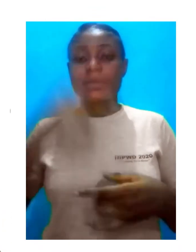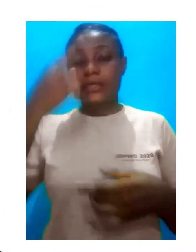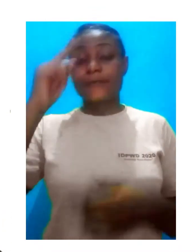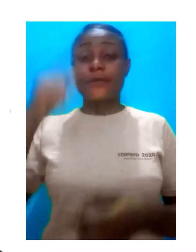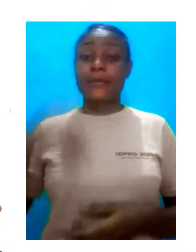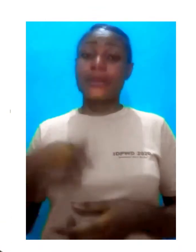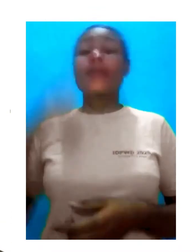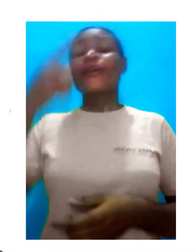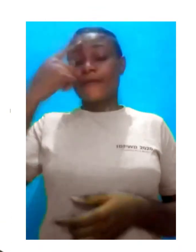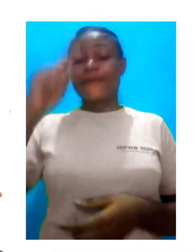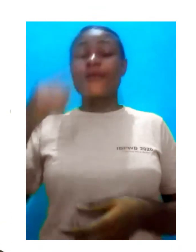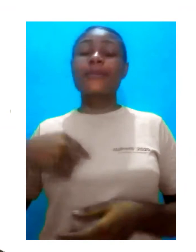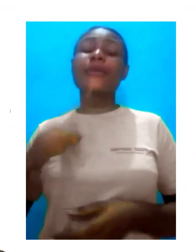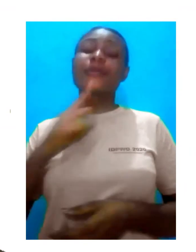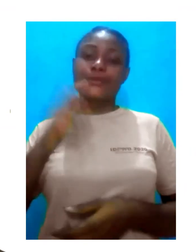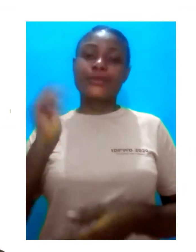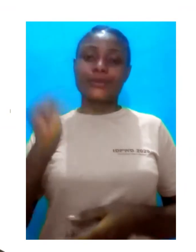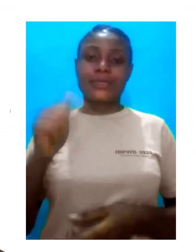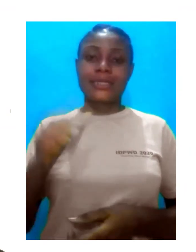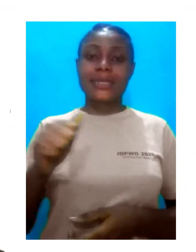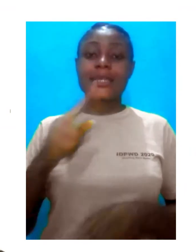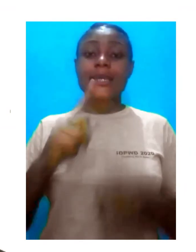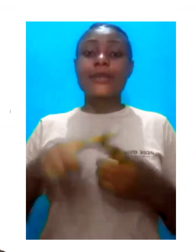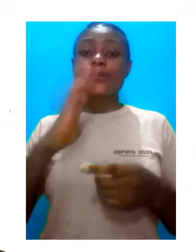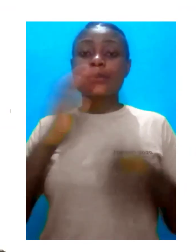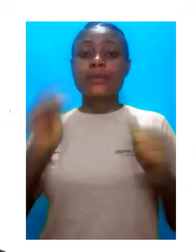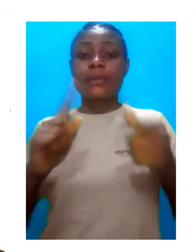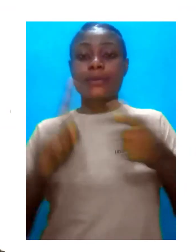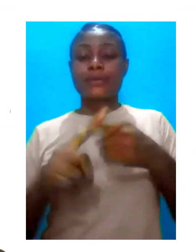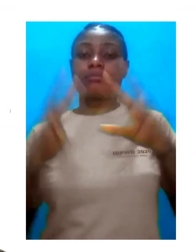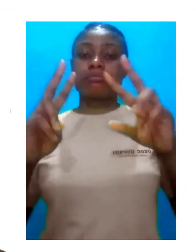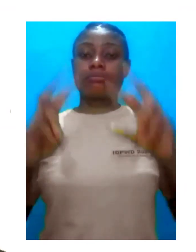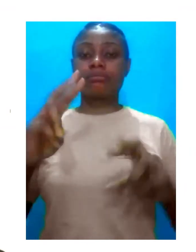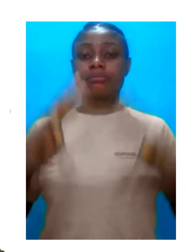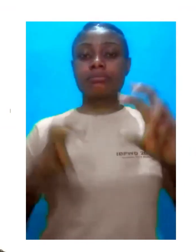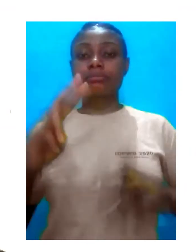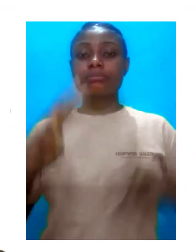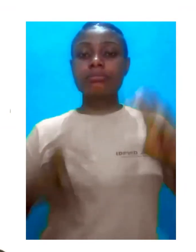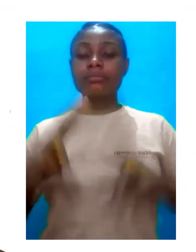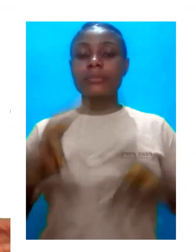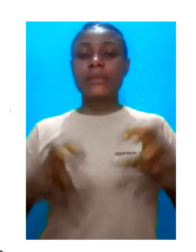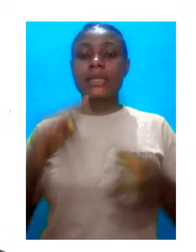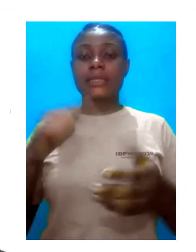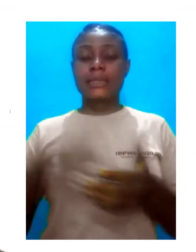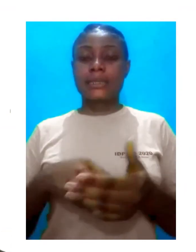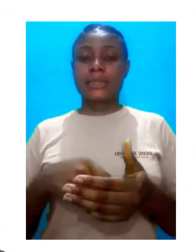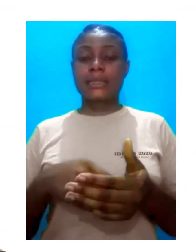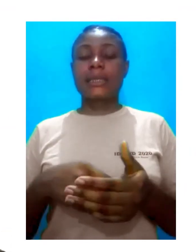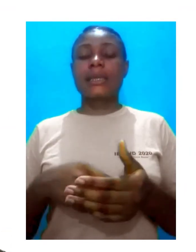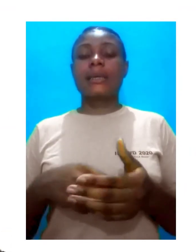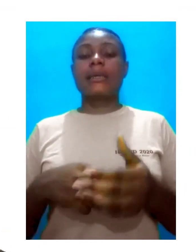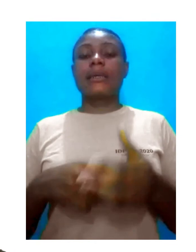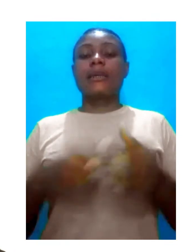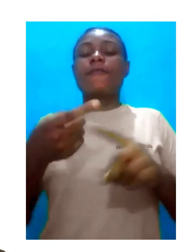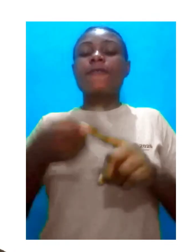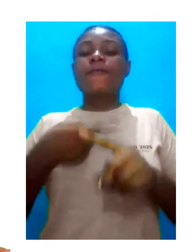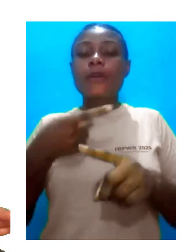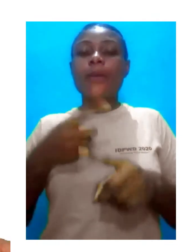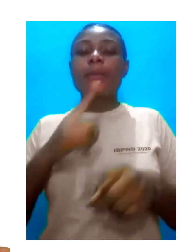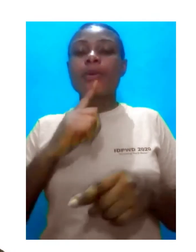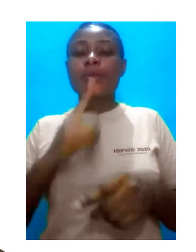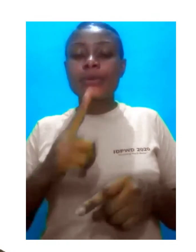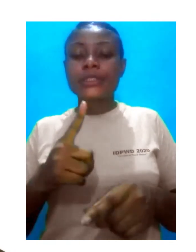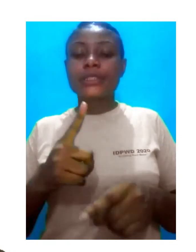it's, you know, getting the more excited for me it is really to be able to analyze these